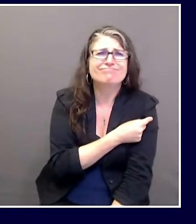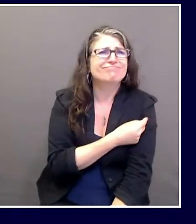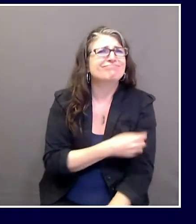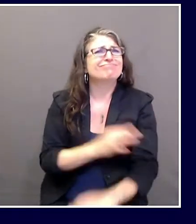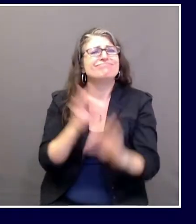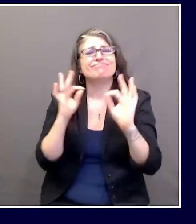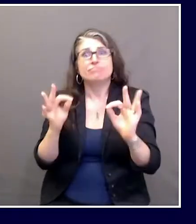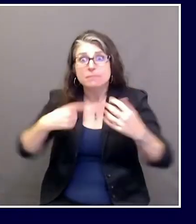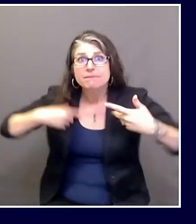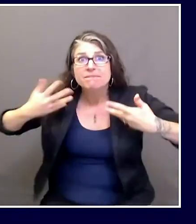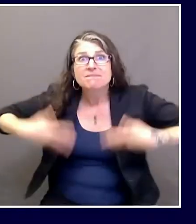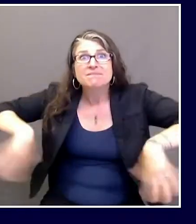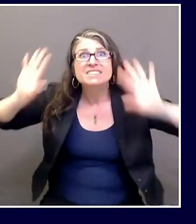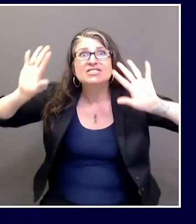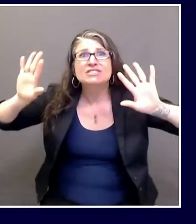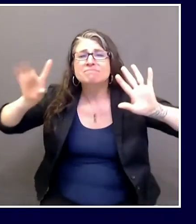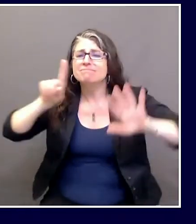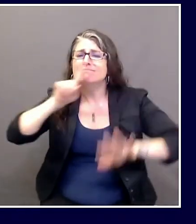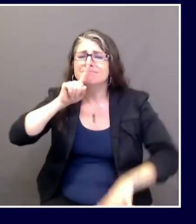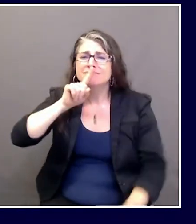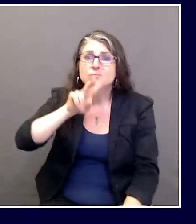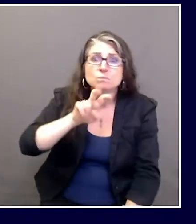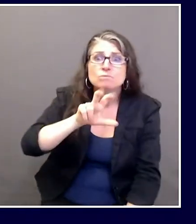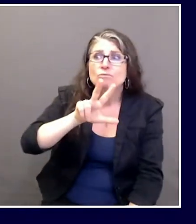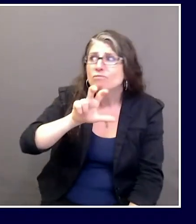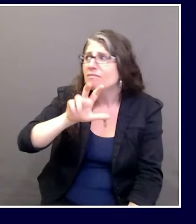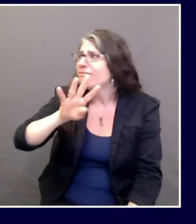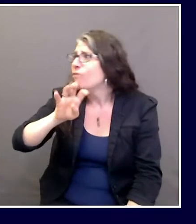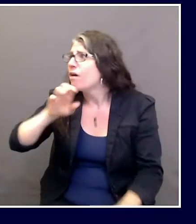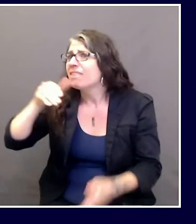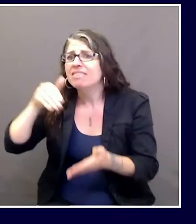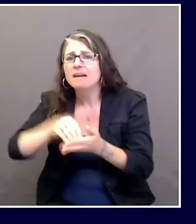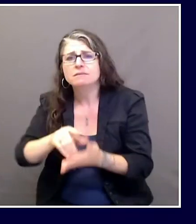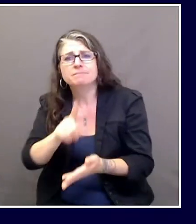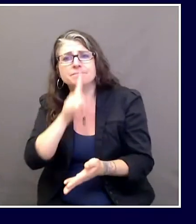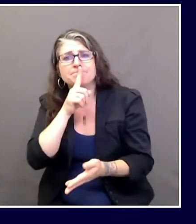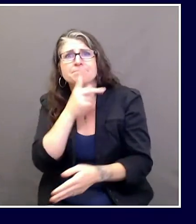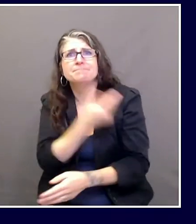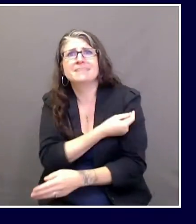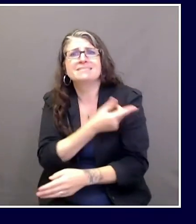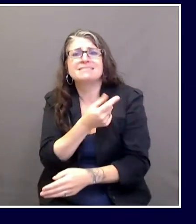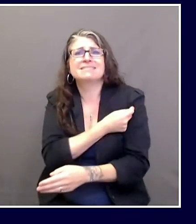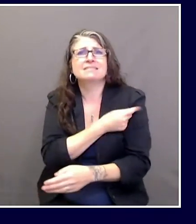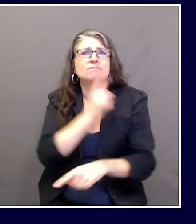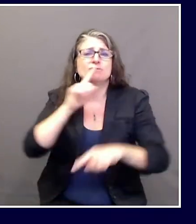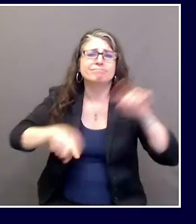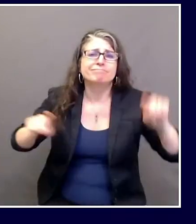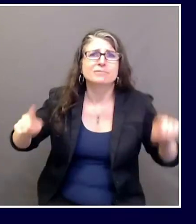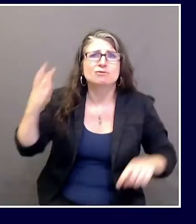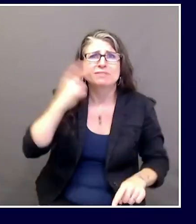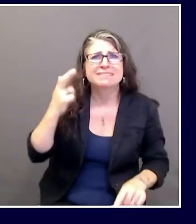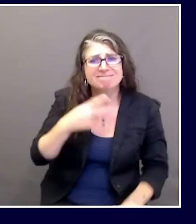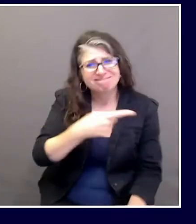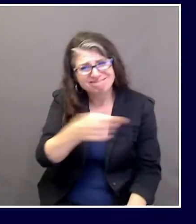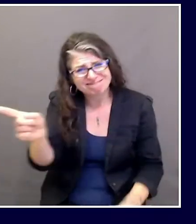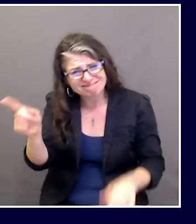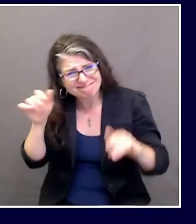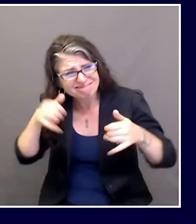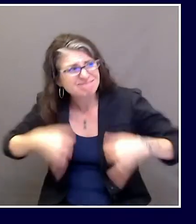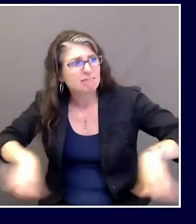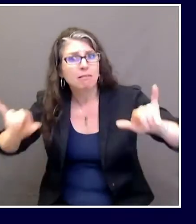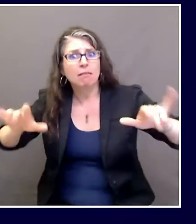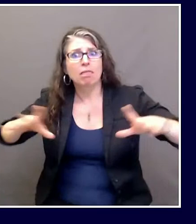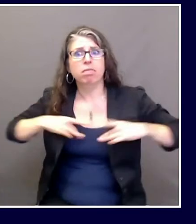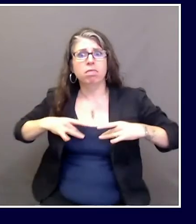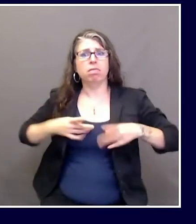that you are at risk of catching COVID-19 or becoming seriously ill, which is why we're excited to continue to